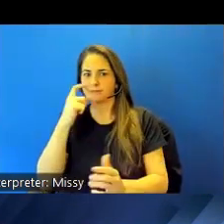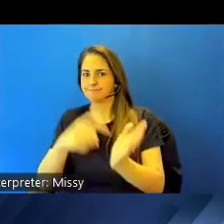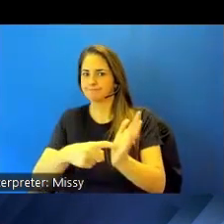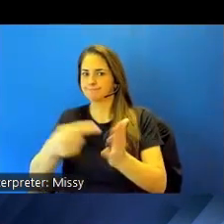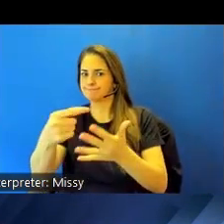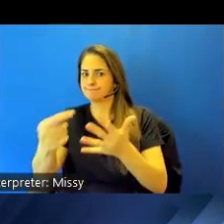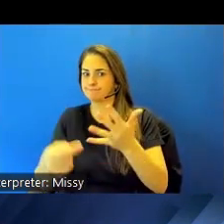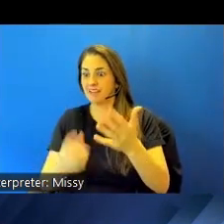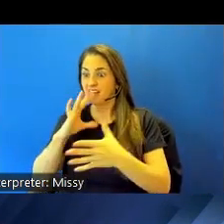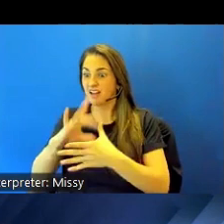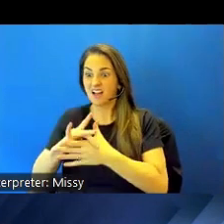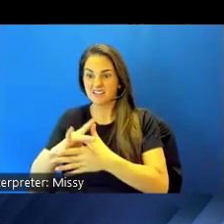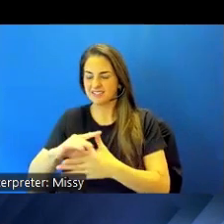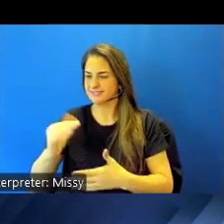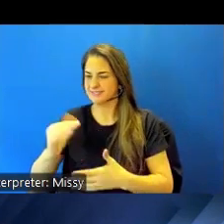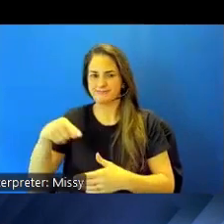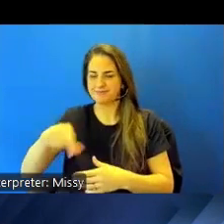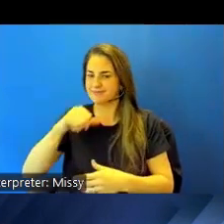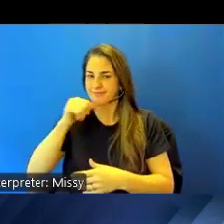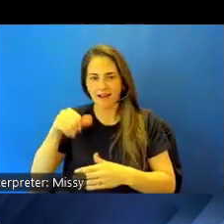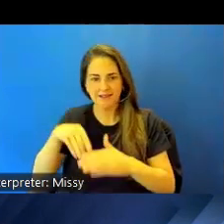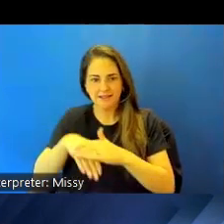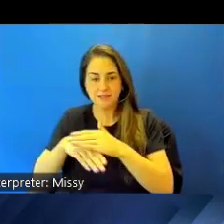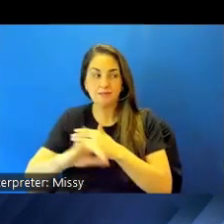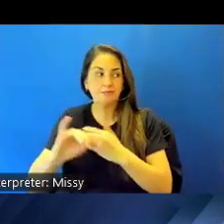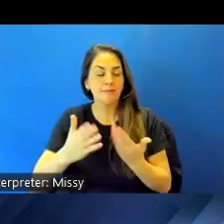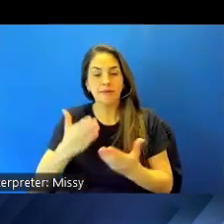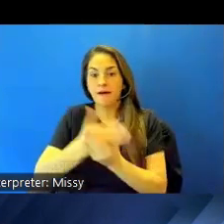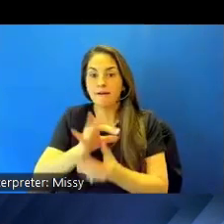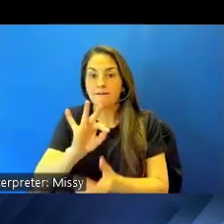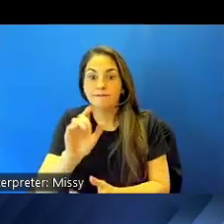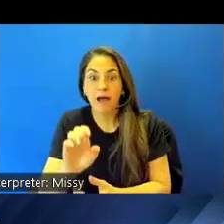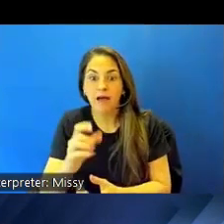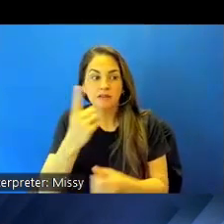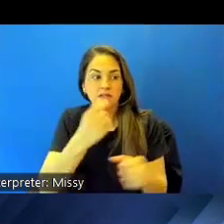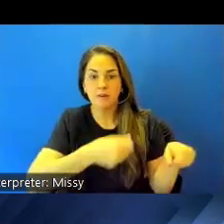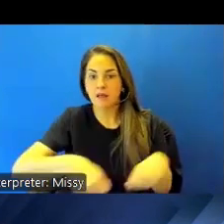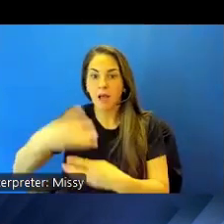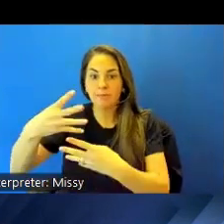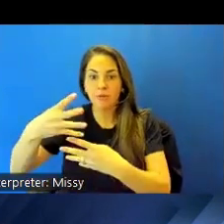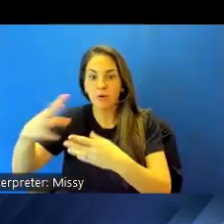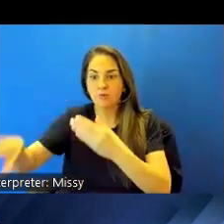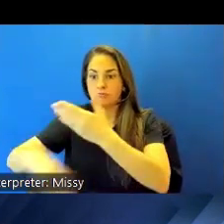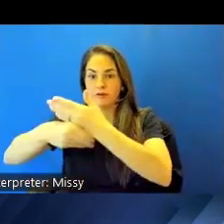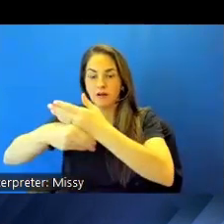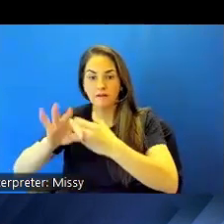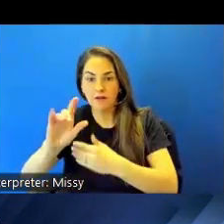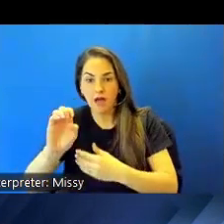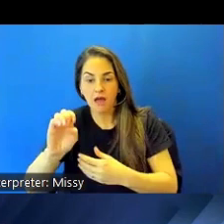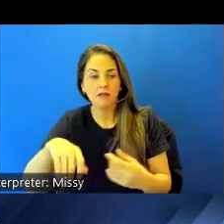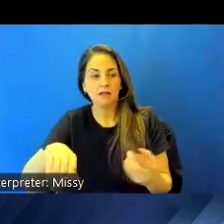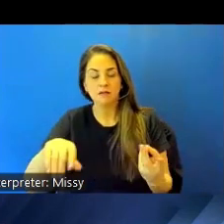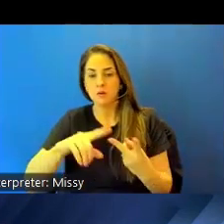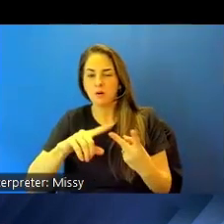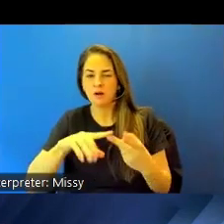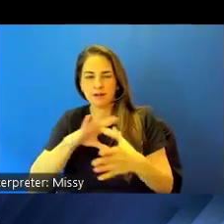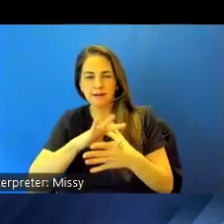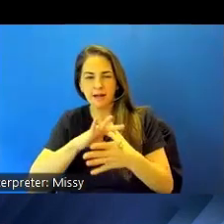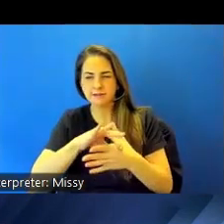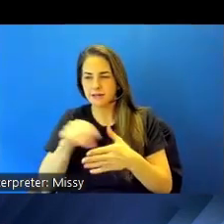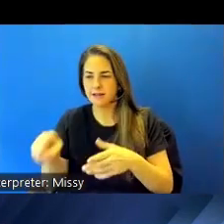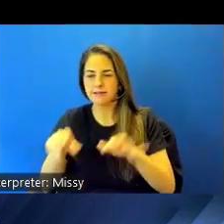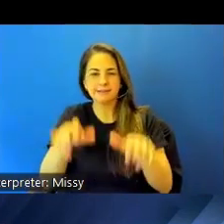content is not accessible, whether that is a file someone has uploaded to their course or actual, content that they're putting